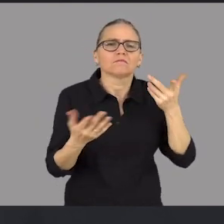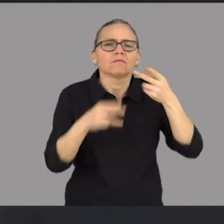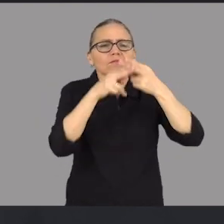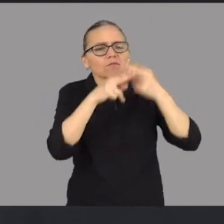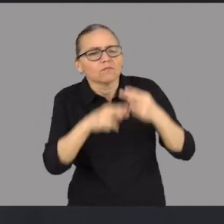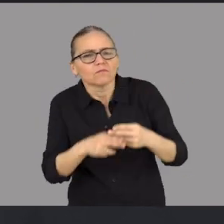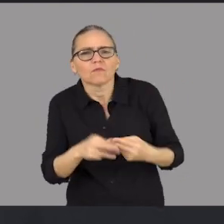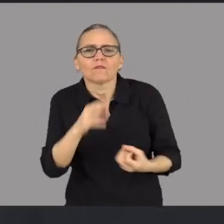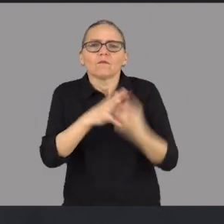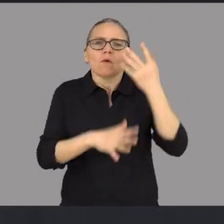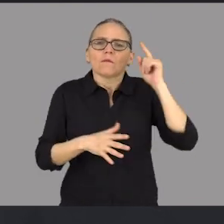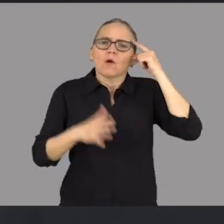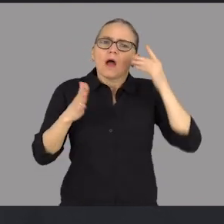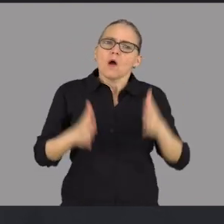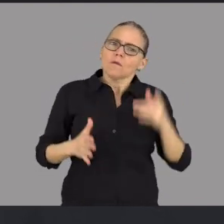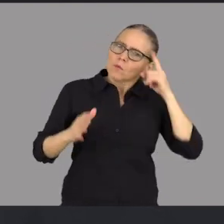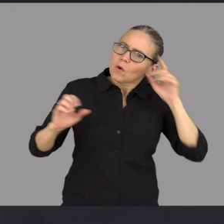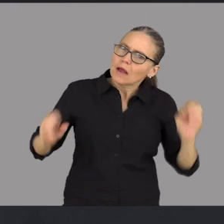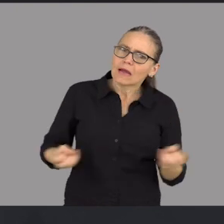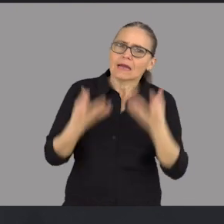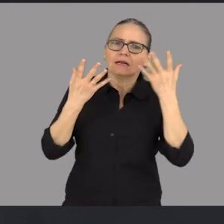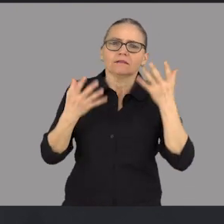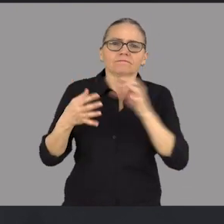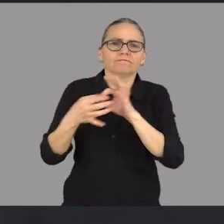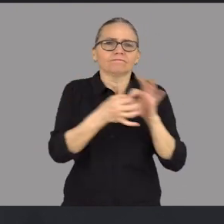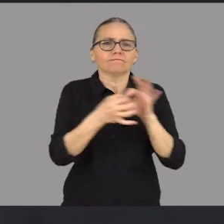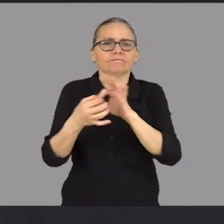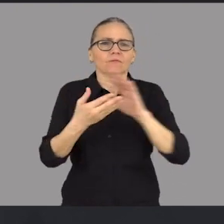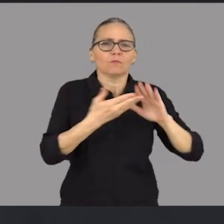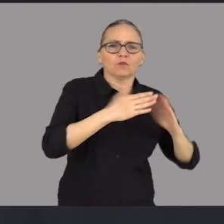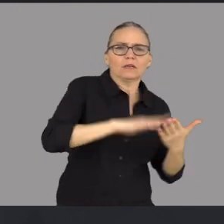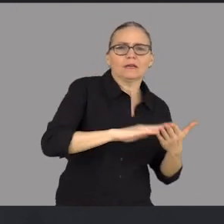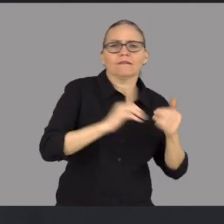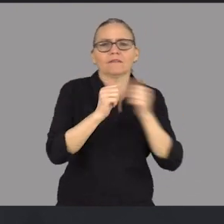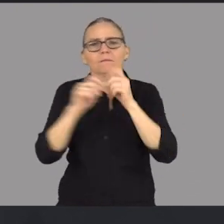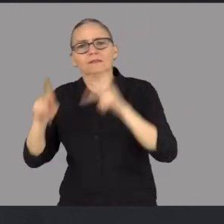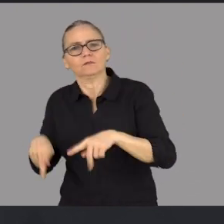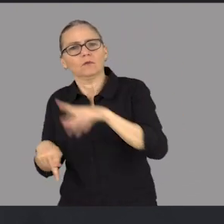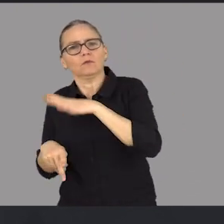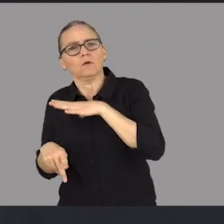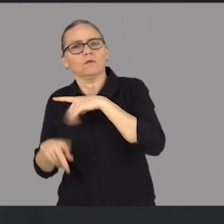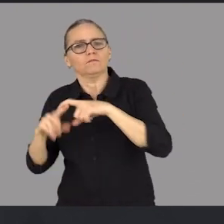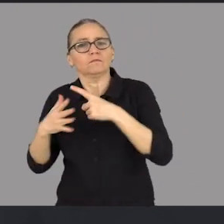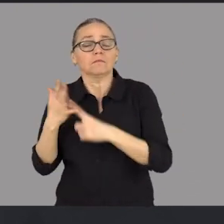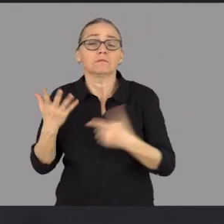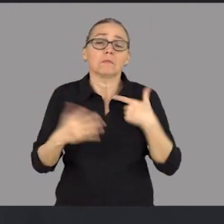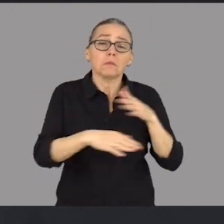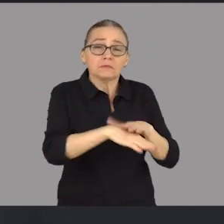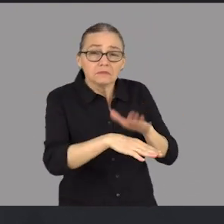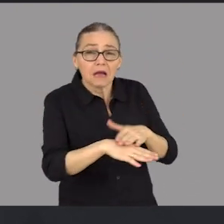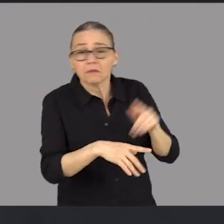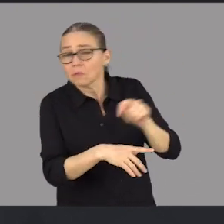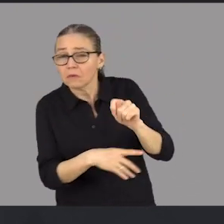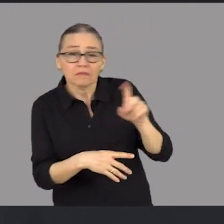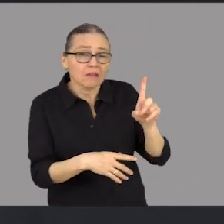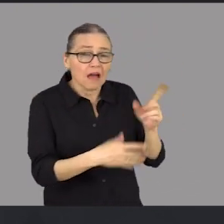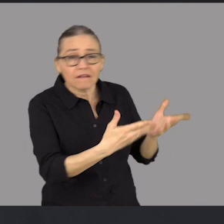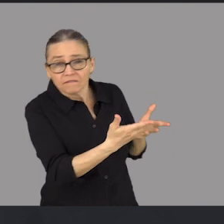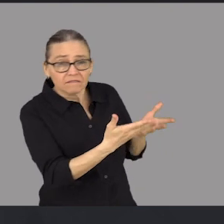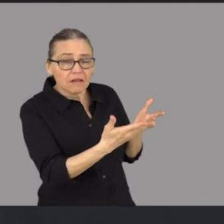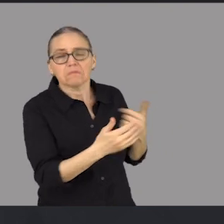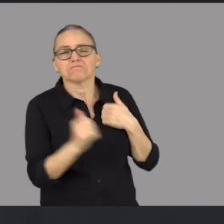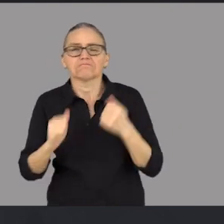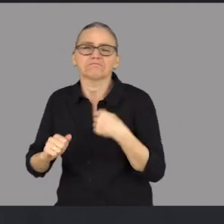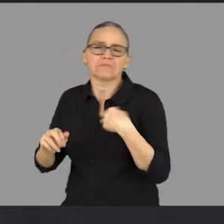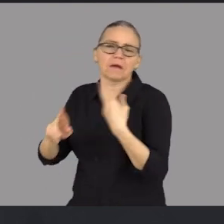provider here. How might you suggest that we can reach out to new employers and start creating new connections in our community for